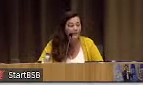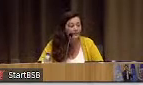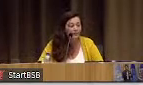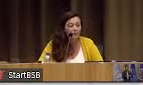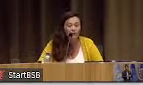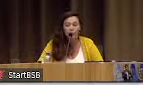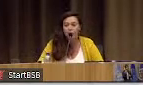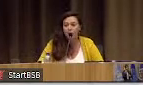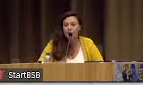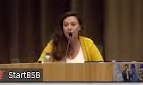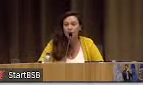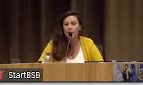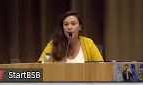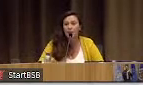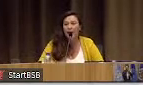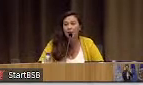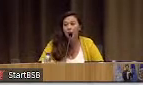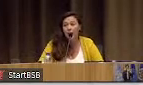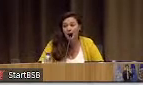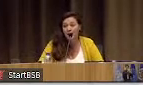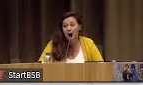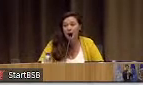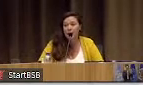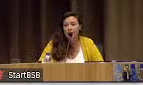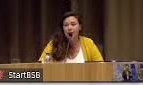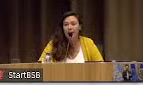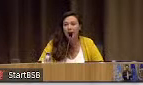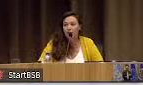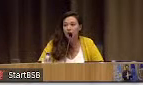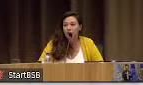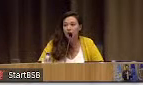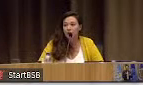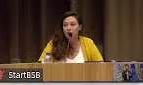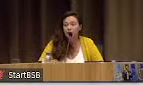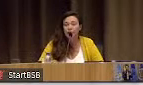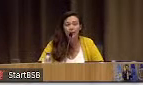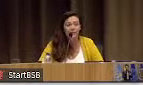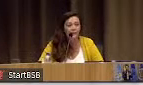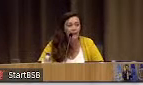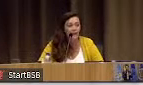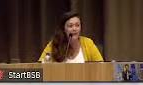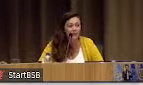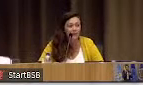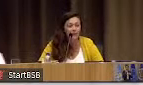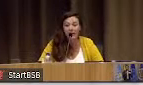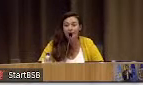information? This model is a pact